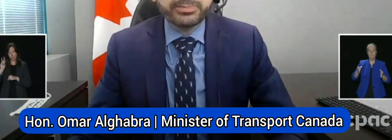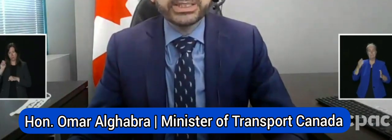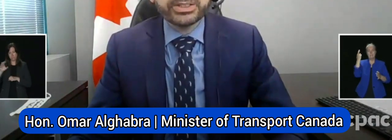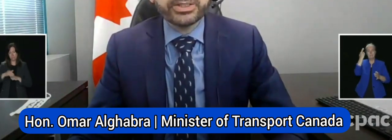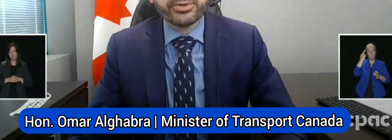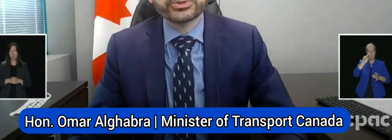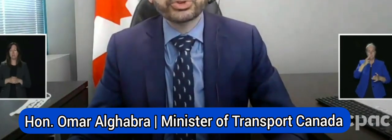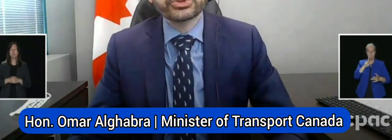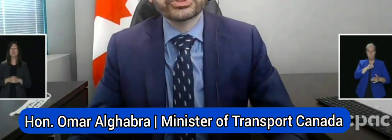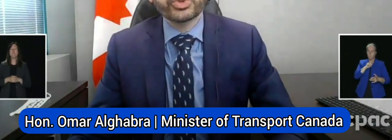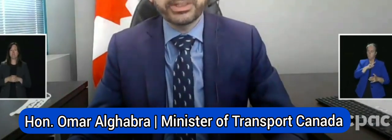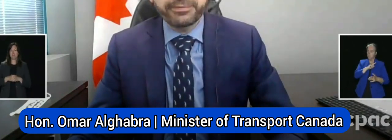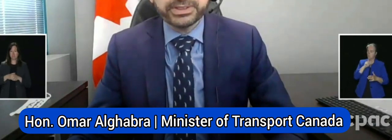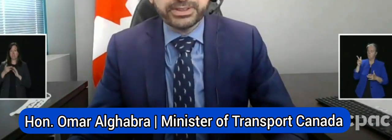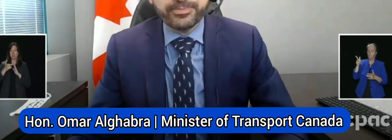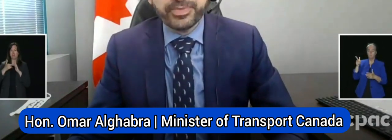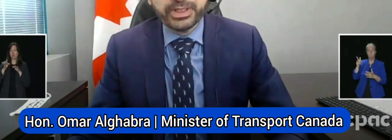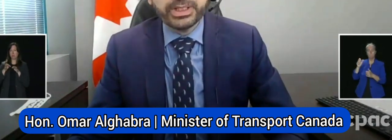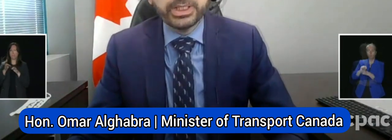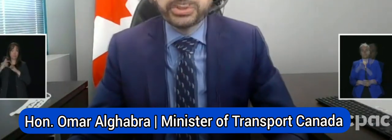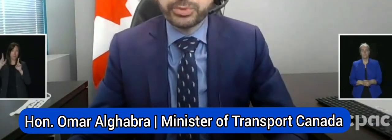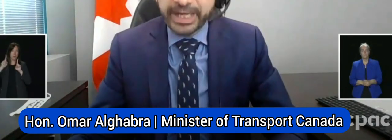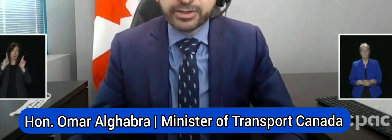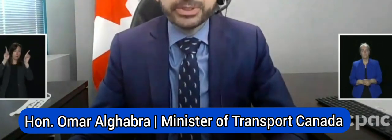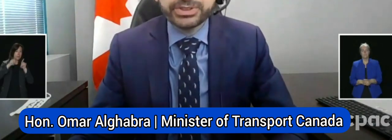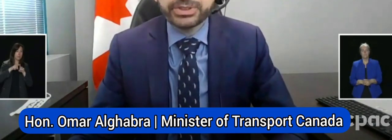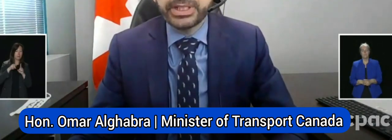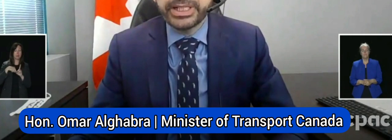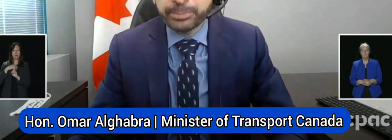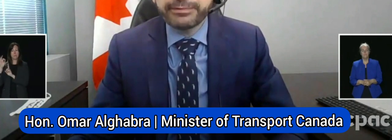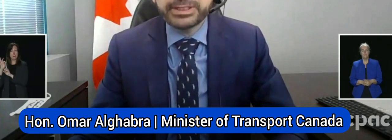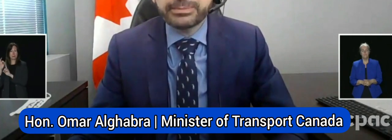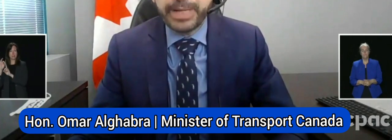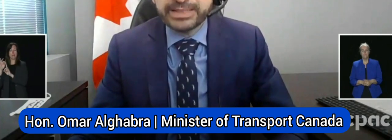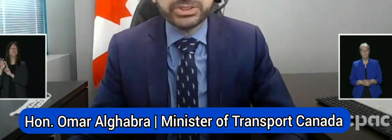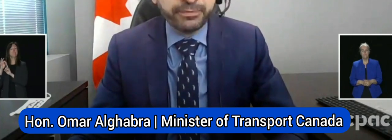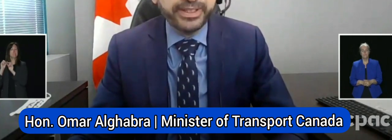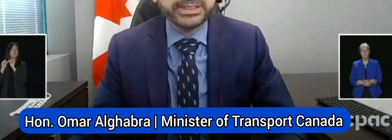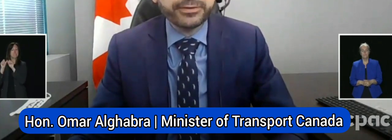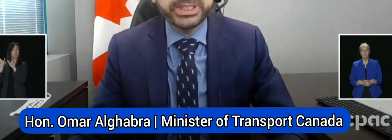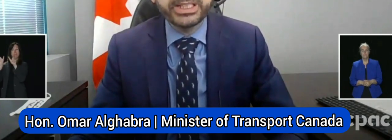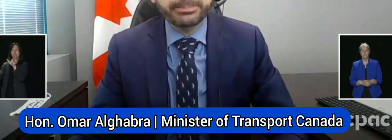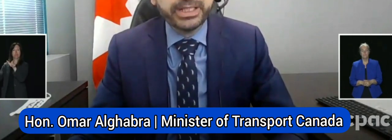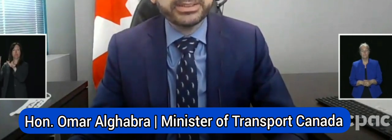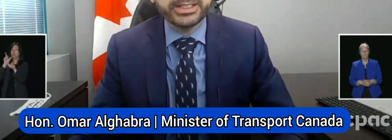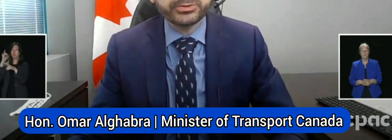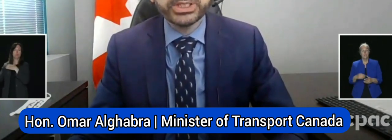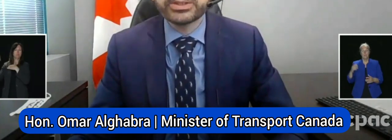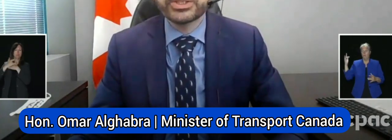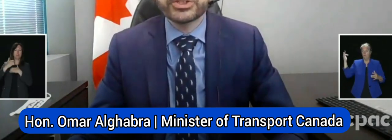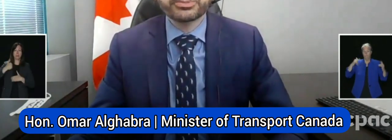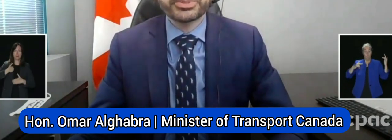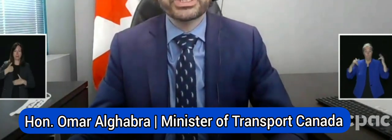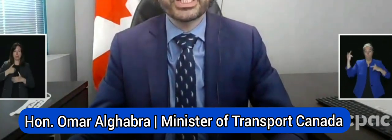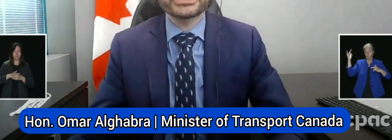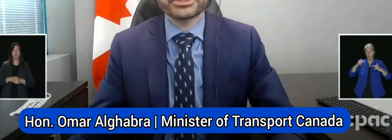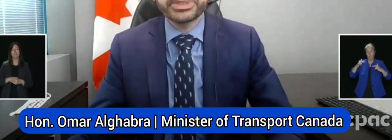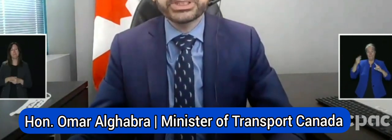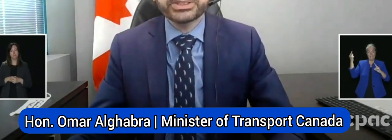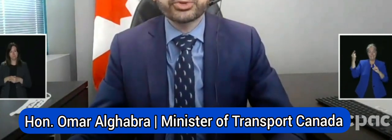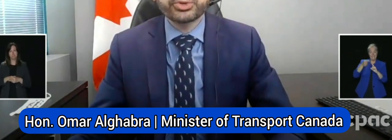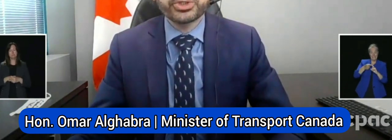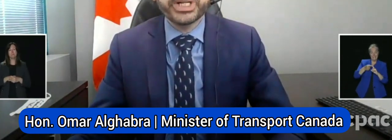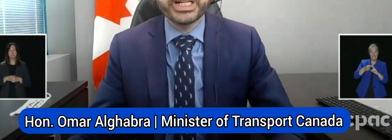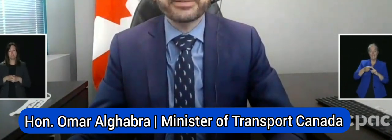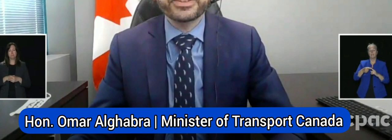We are now extending this measure through June 21st. So direct commercial and private passenger flights from India and Pakistan will continue to be